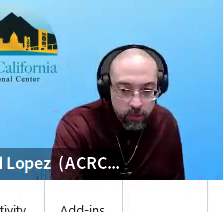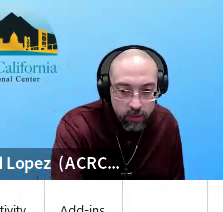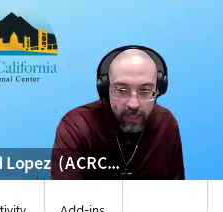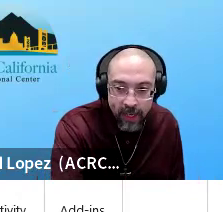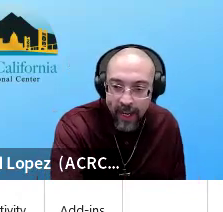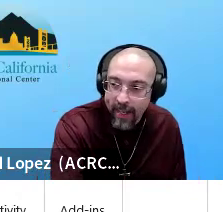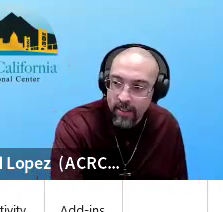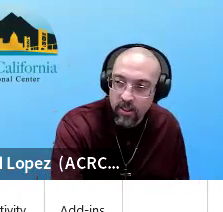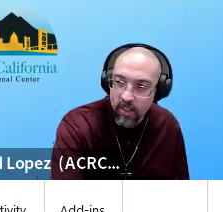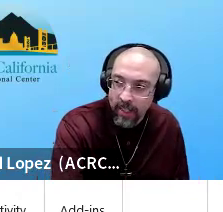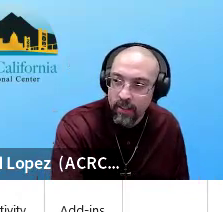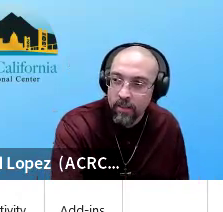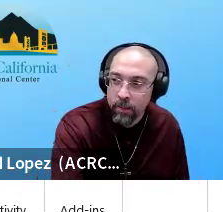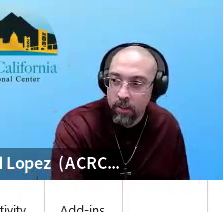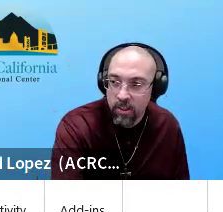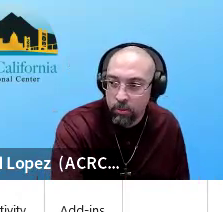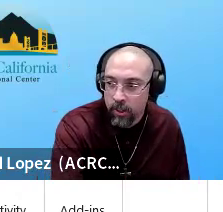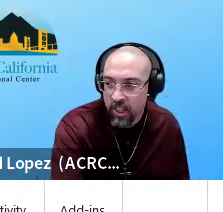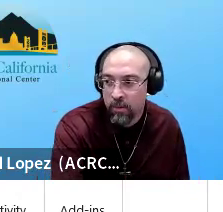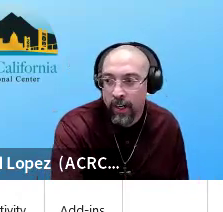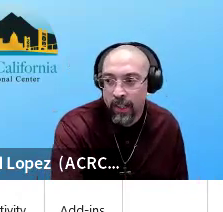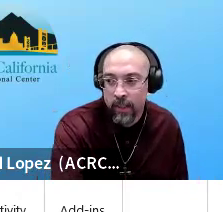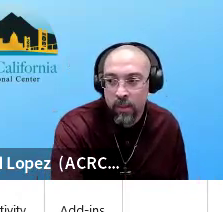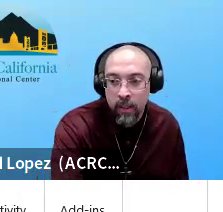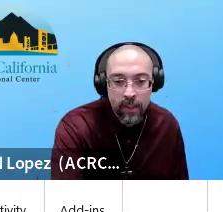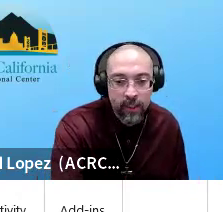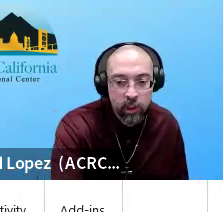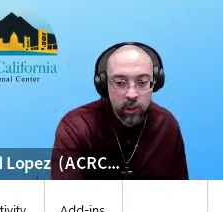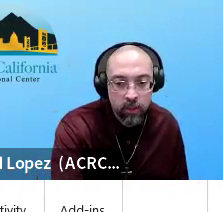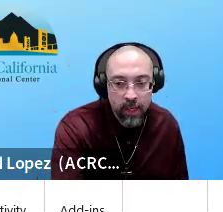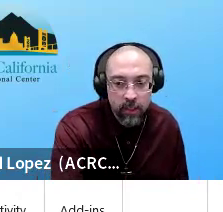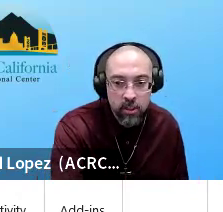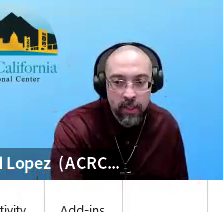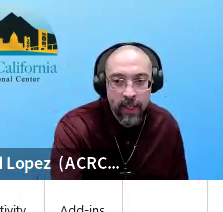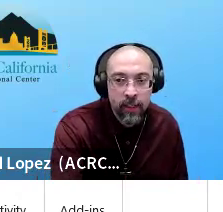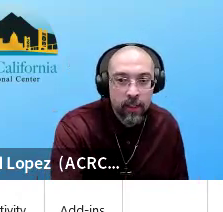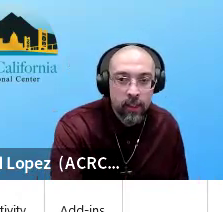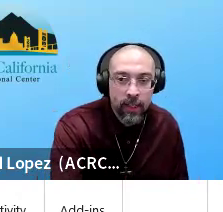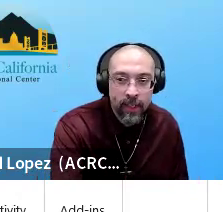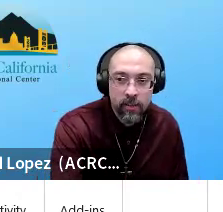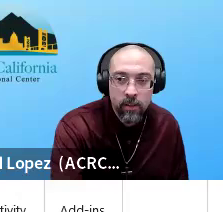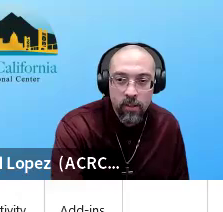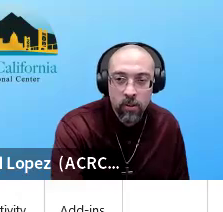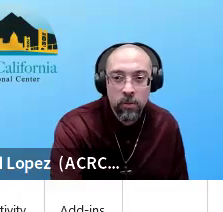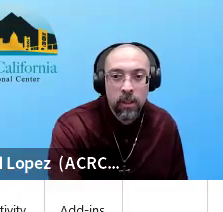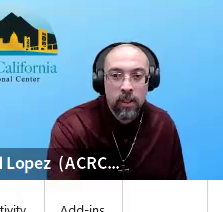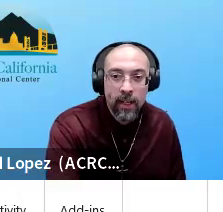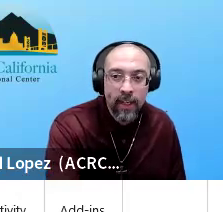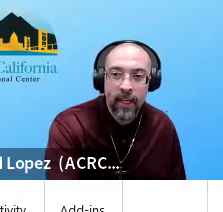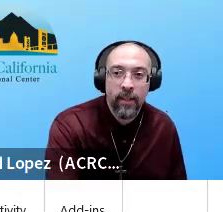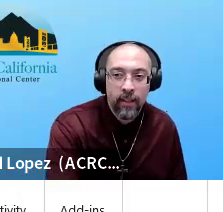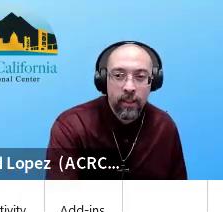of how to access those accounts, build a support team around them that can show them how to do that.